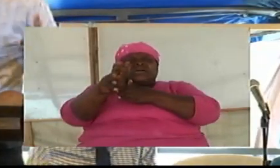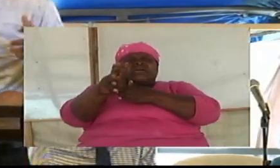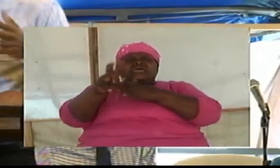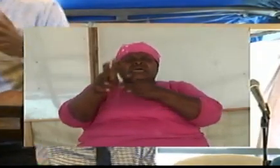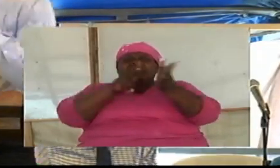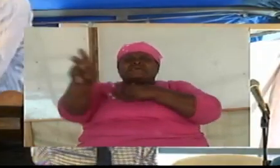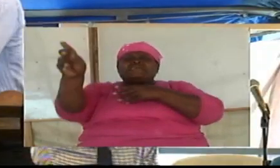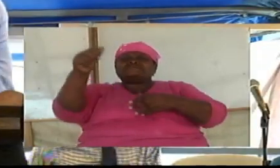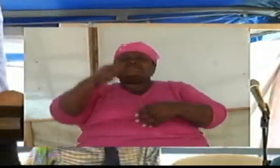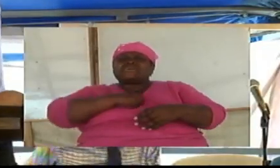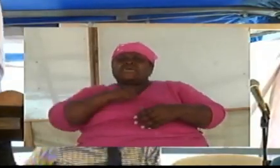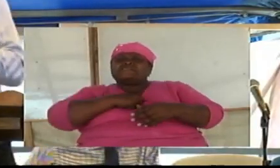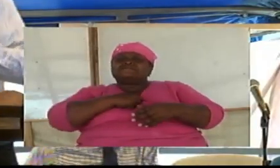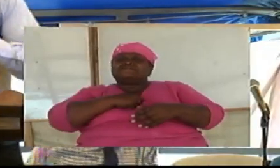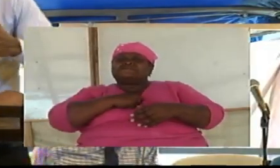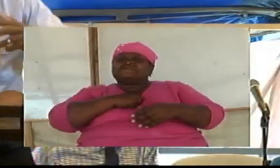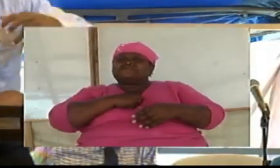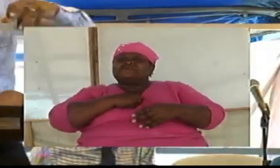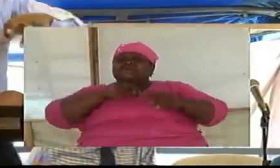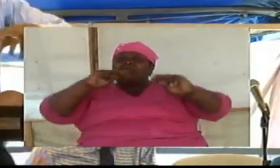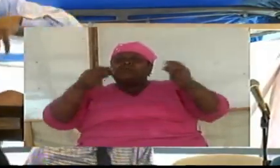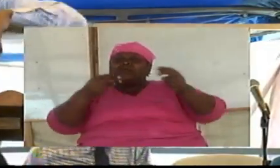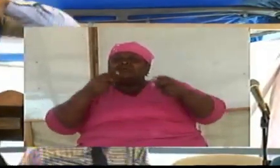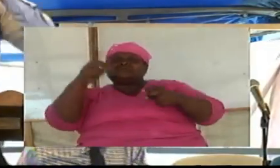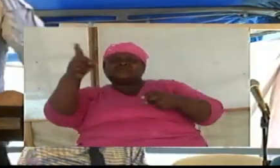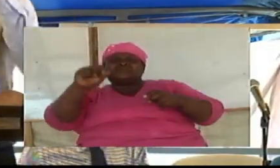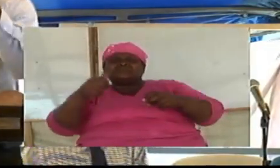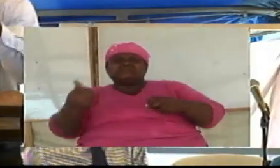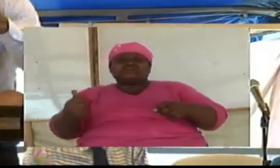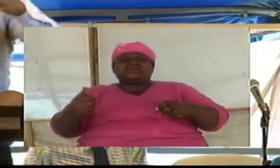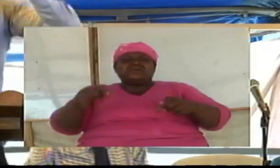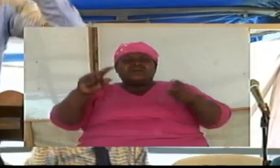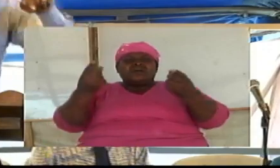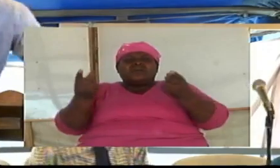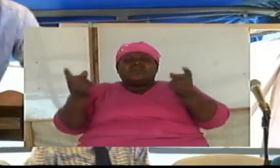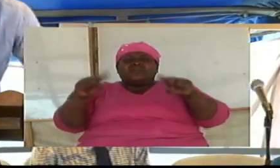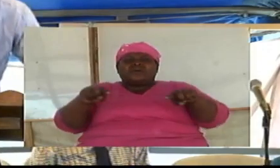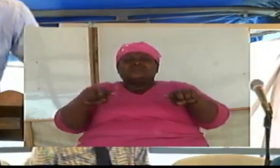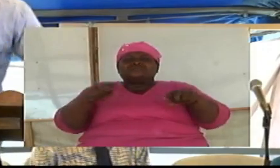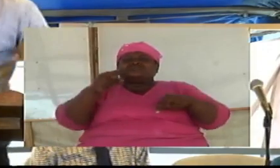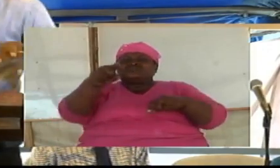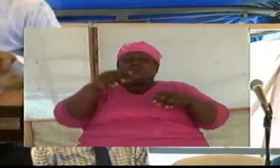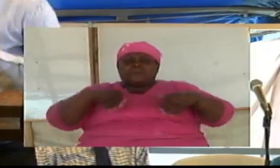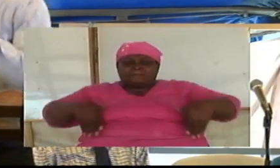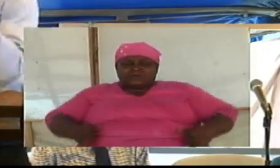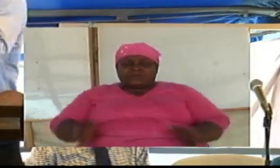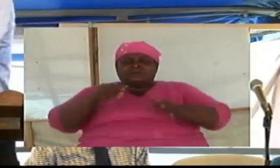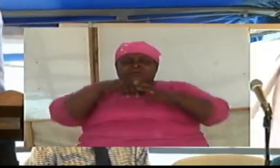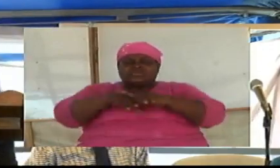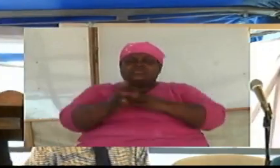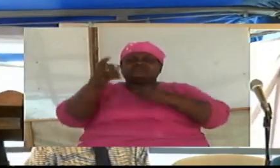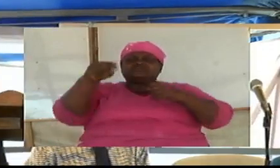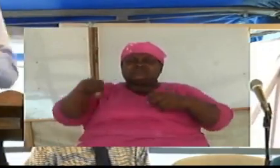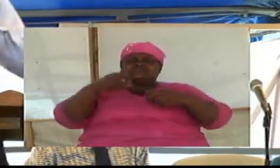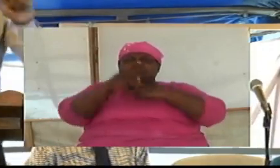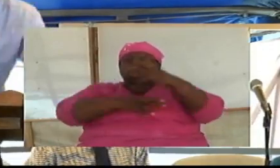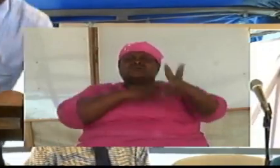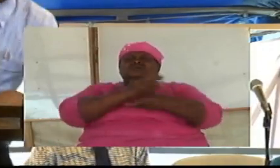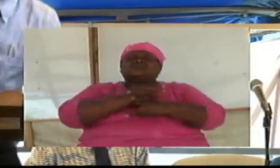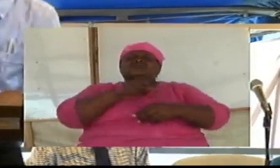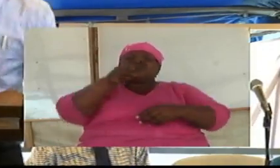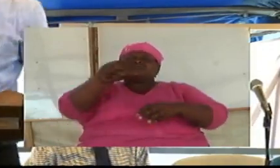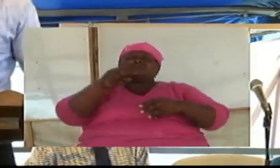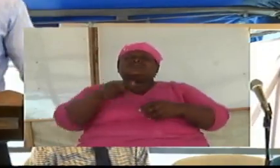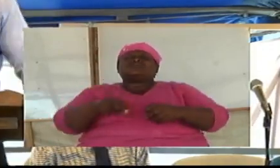and abuse. Praise God Almighty. And once you are born into this world, you are affected by